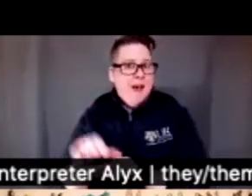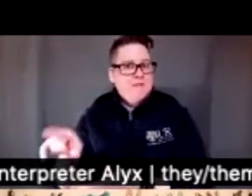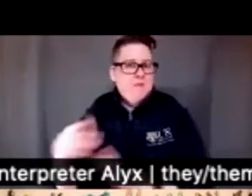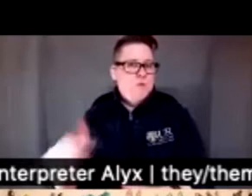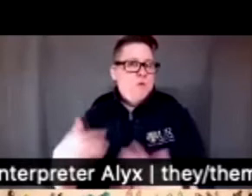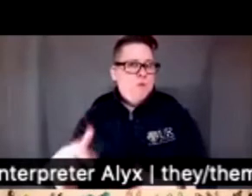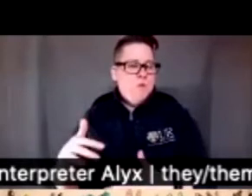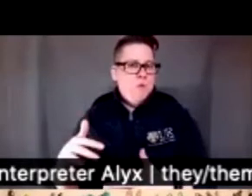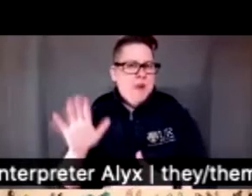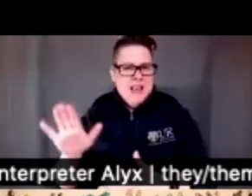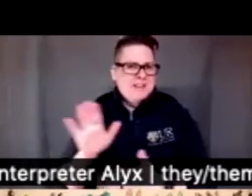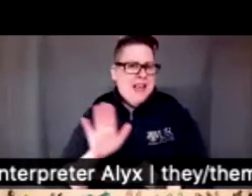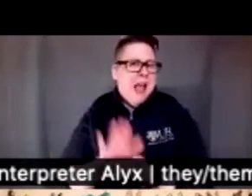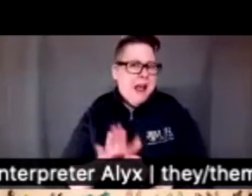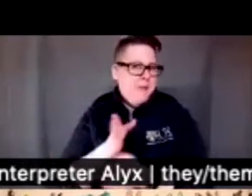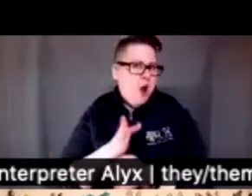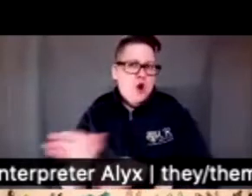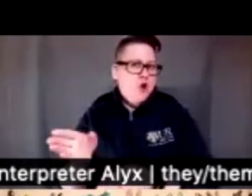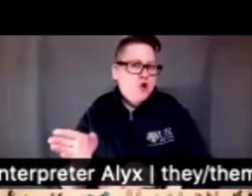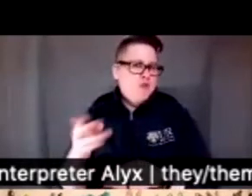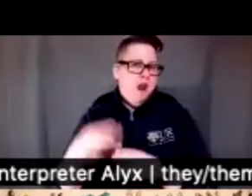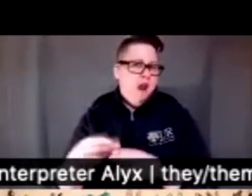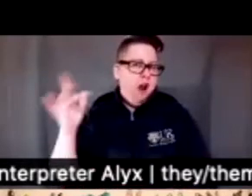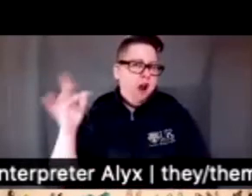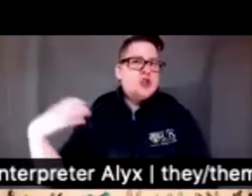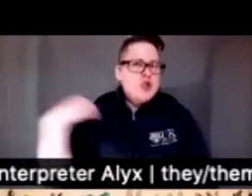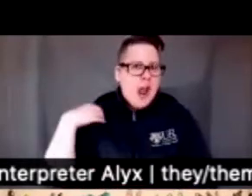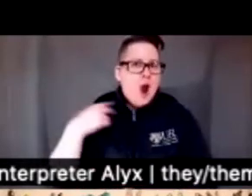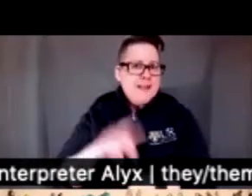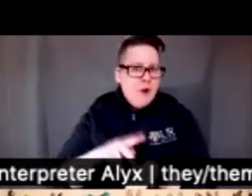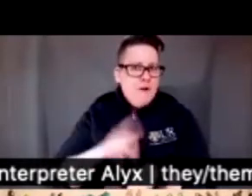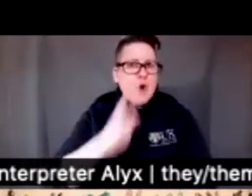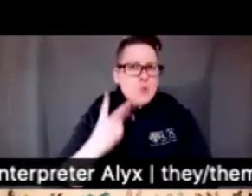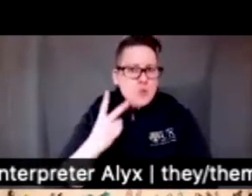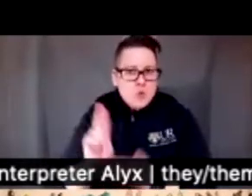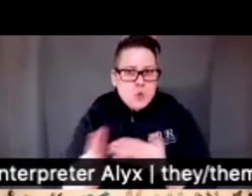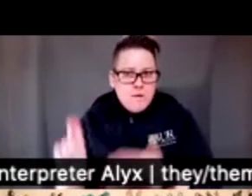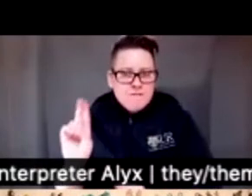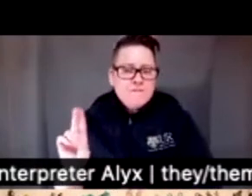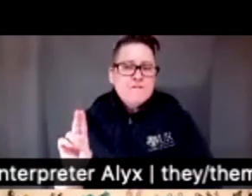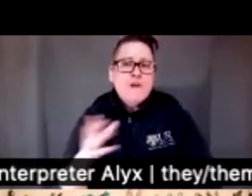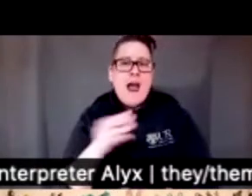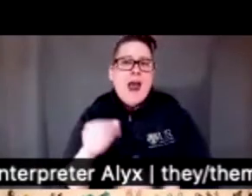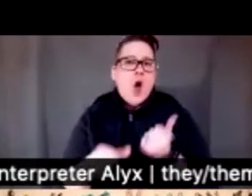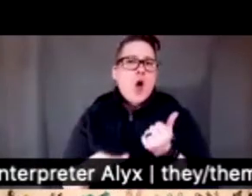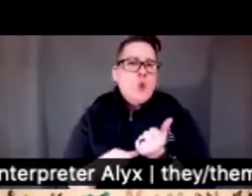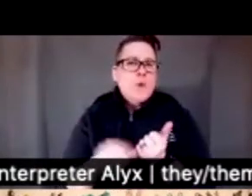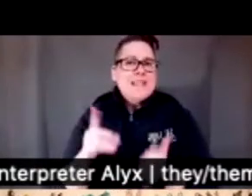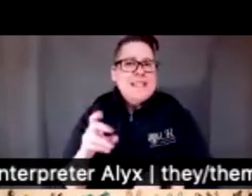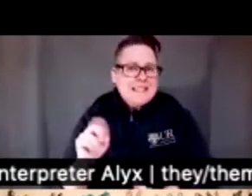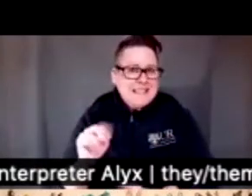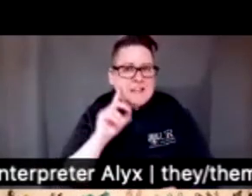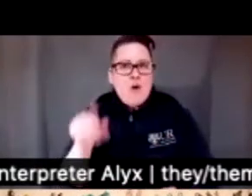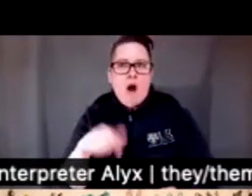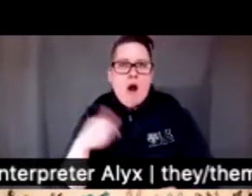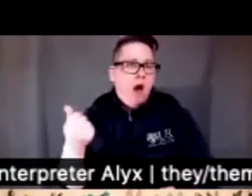distinguished academic career as a chair of psychiatry at two universities and associate dean for another